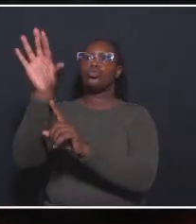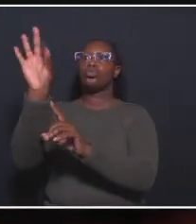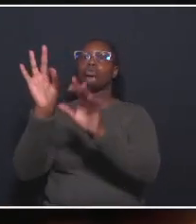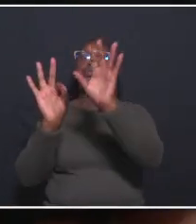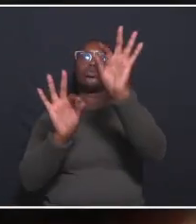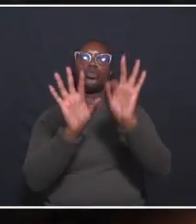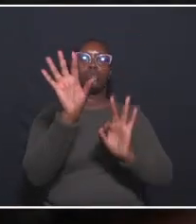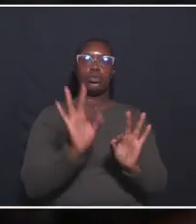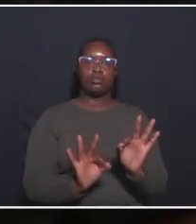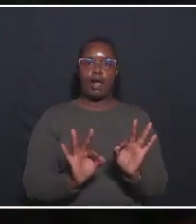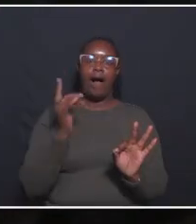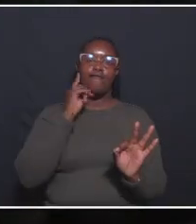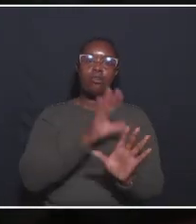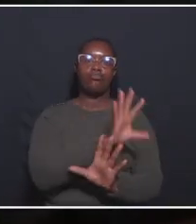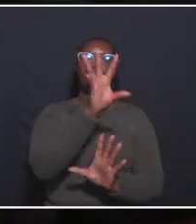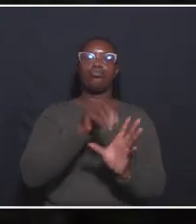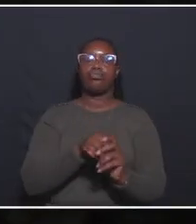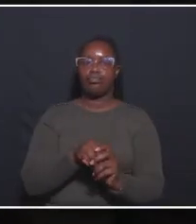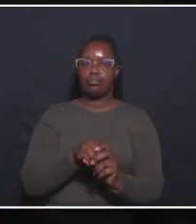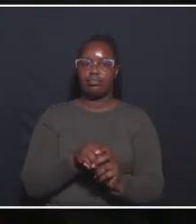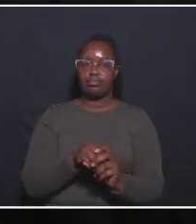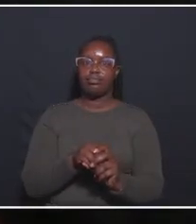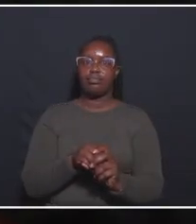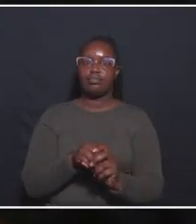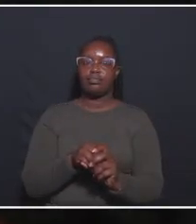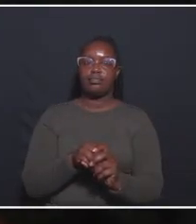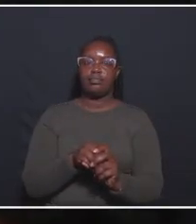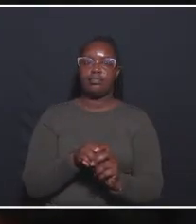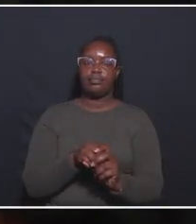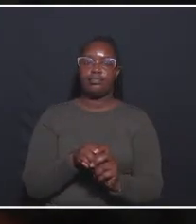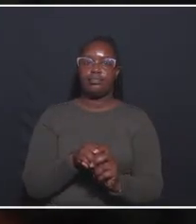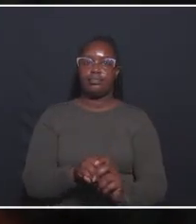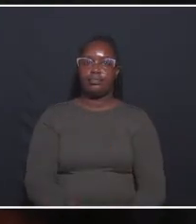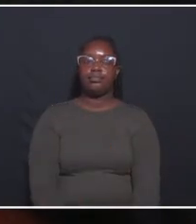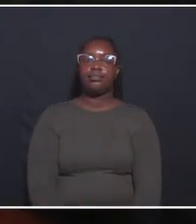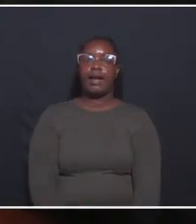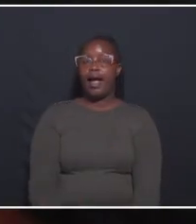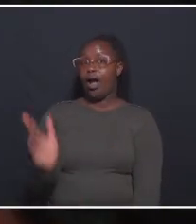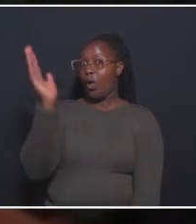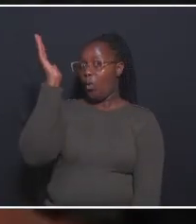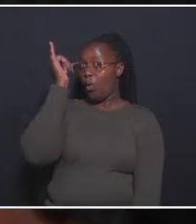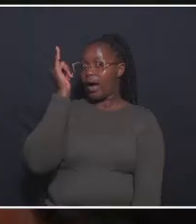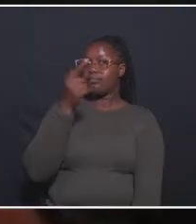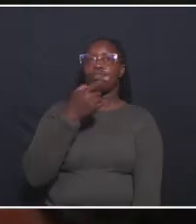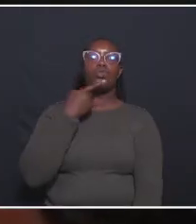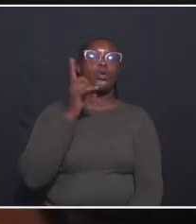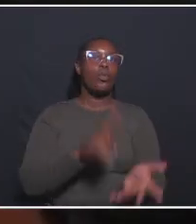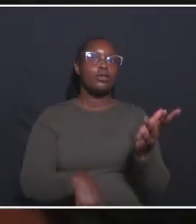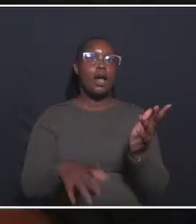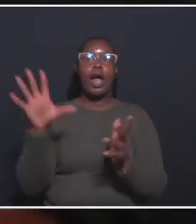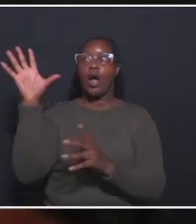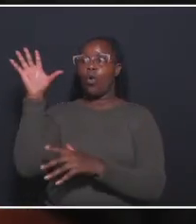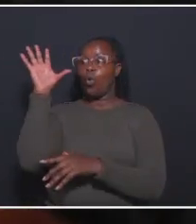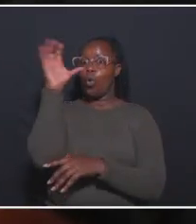going to use this specific music for this specific scene? Because you said if you missed it, you passed it.